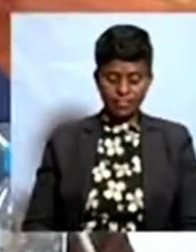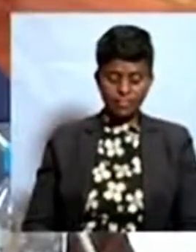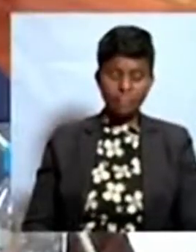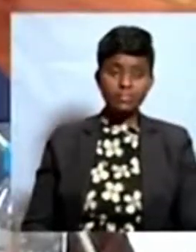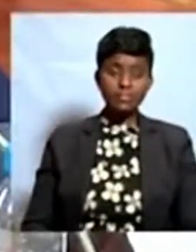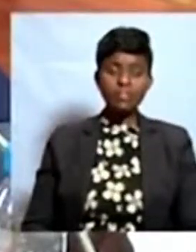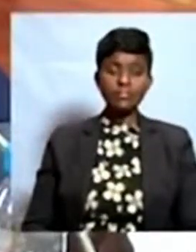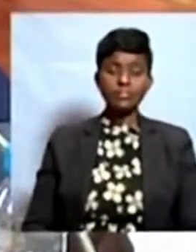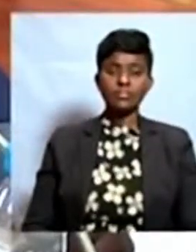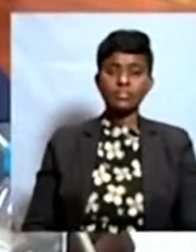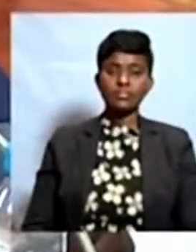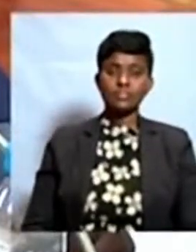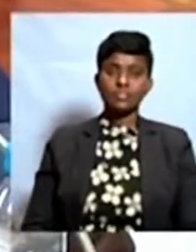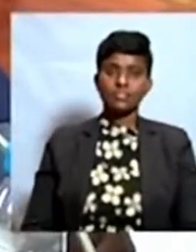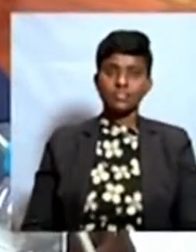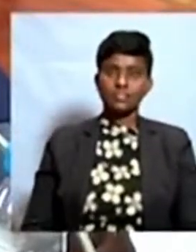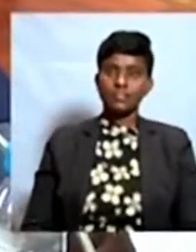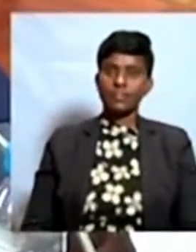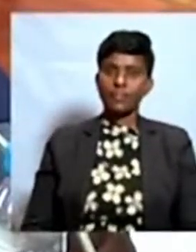Mtike. Yes, PS.